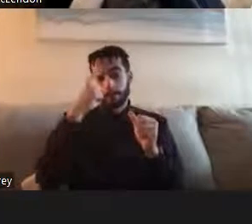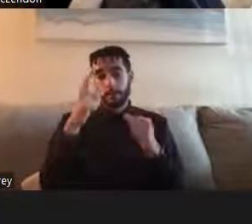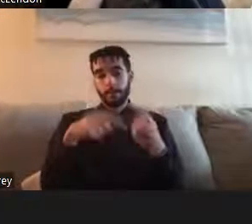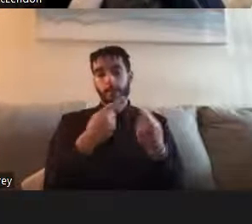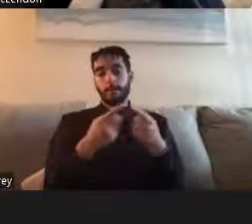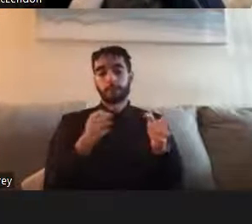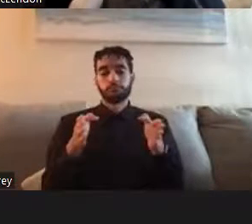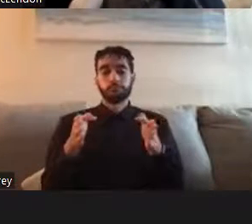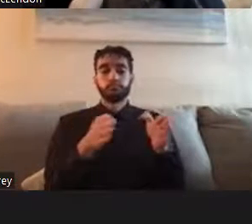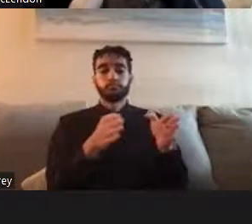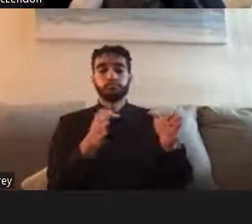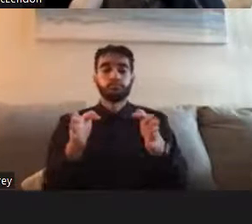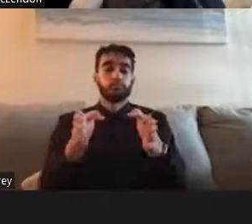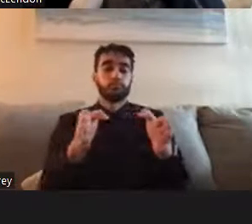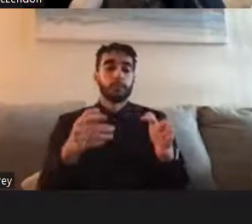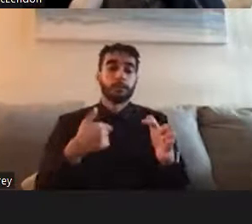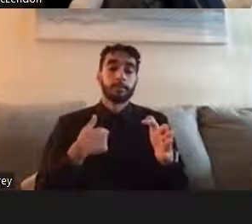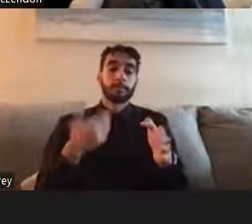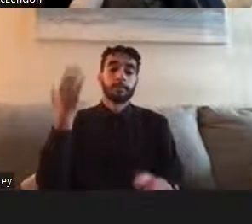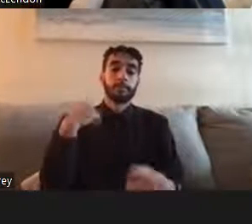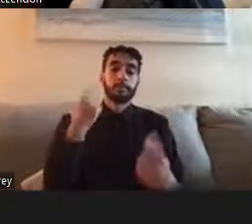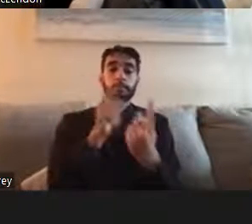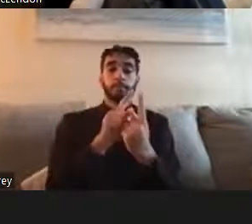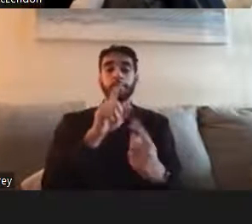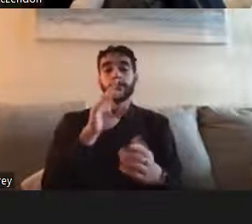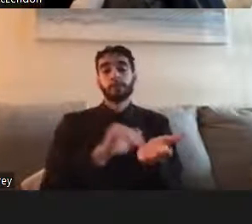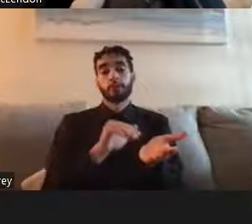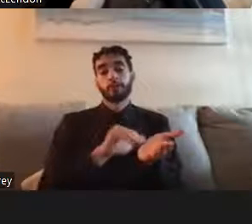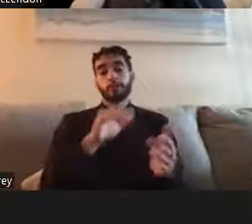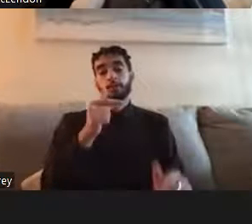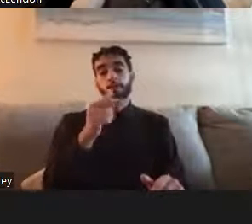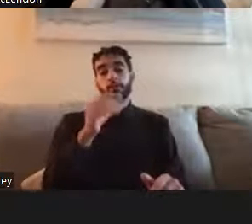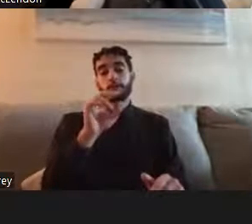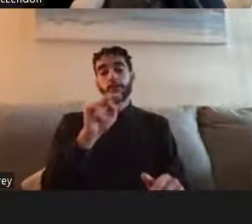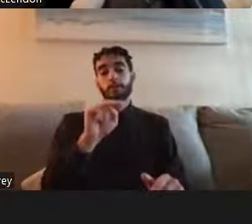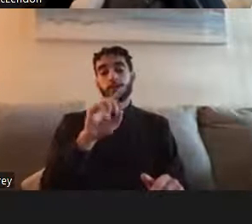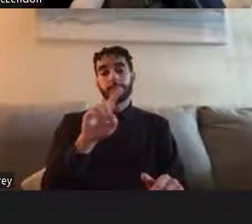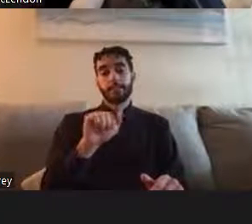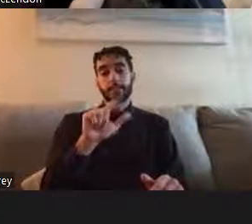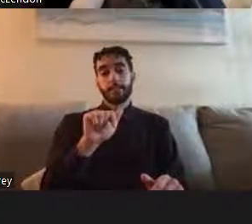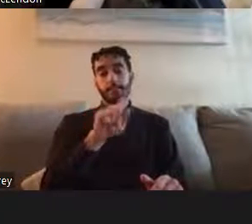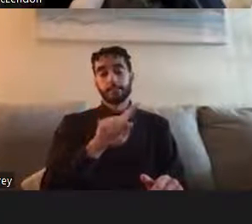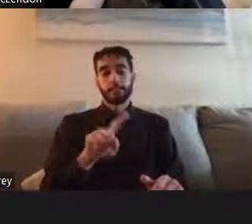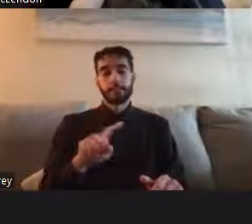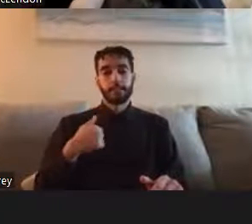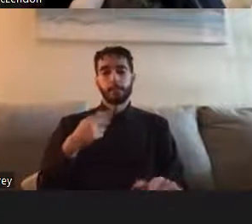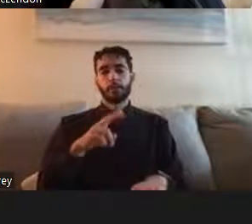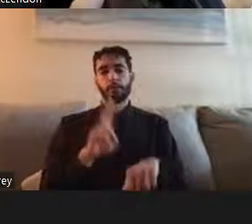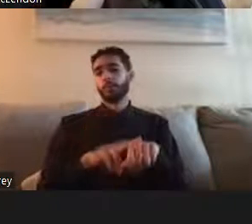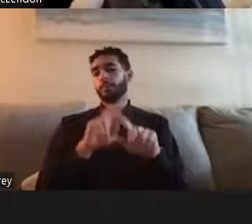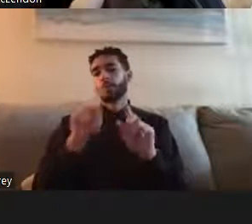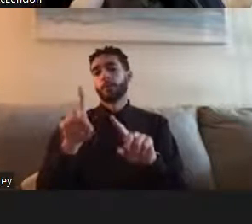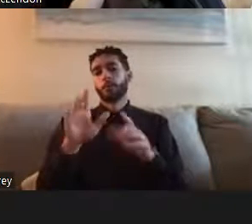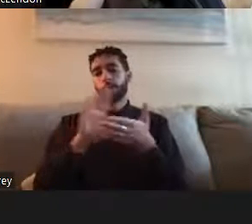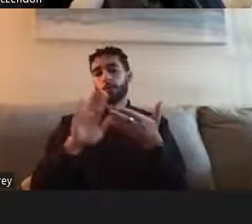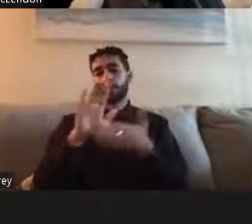had a chance to meet Dr. Gonzalez. I go to Chaffee College, and I take usually 1 or 2 classes at the